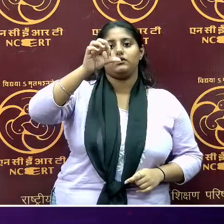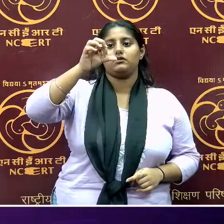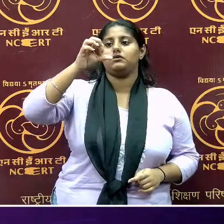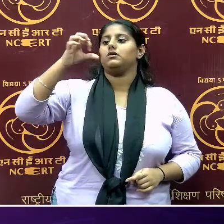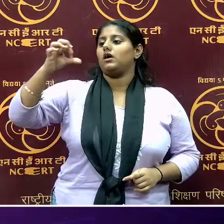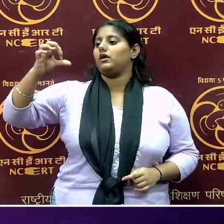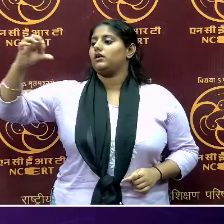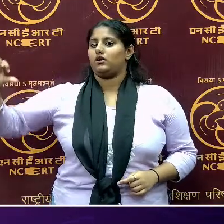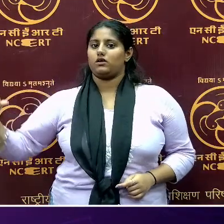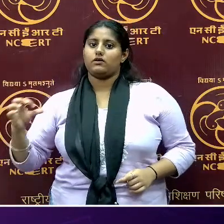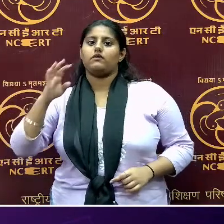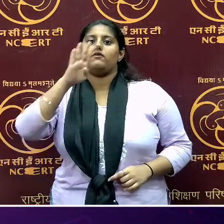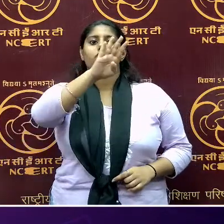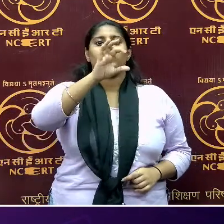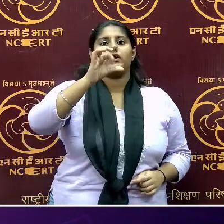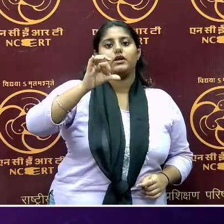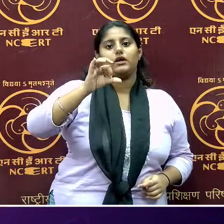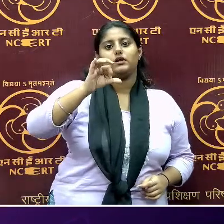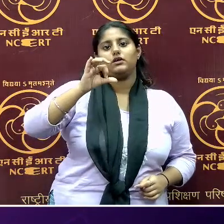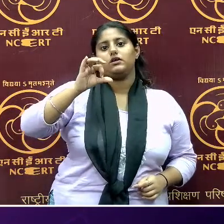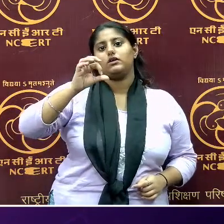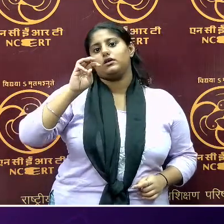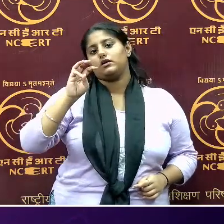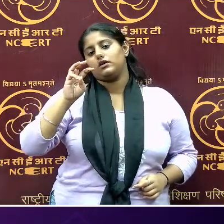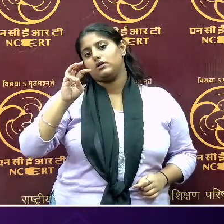39,999, 49,900,